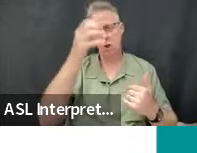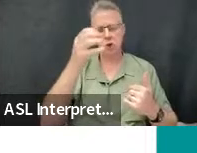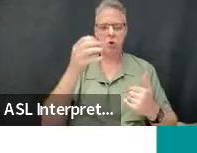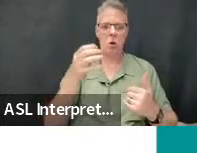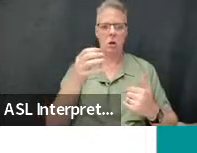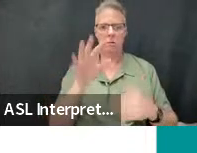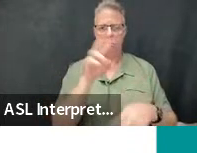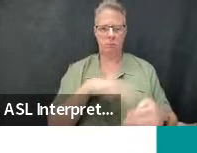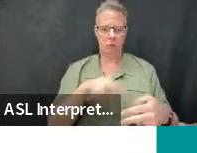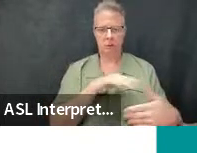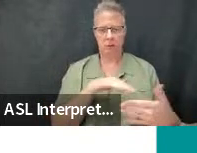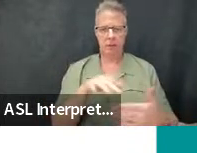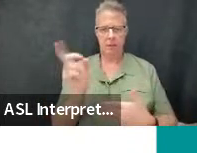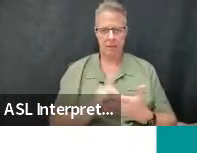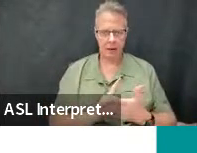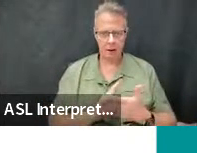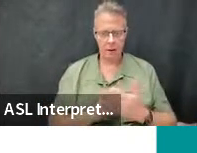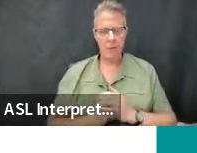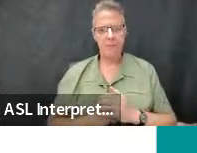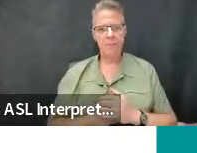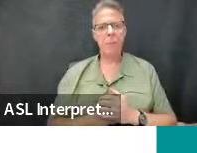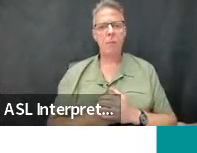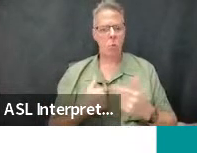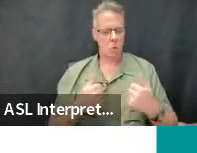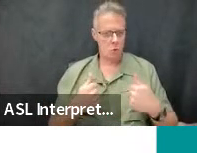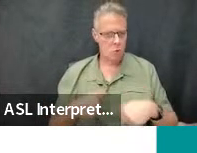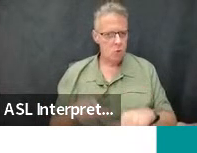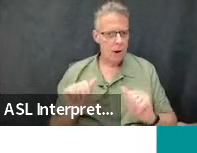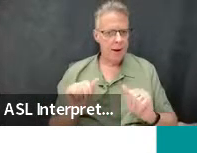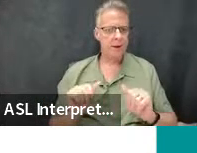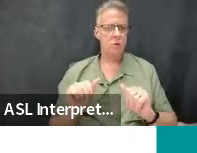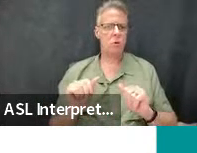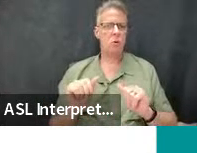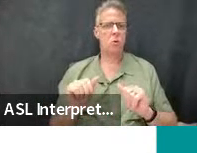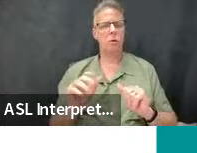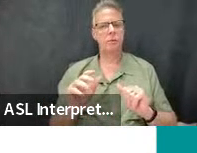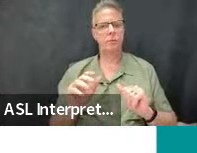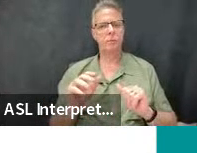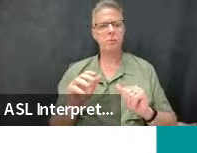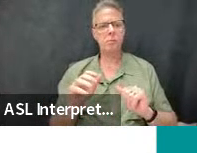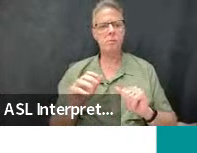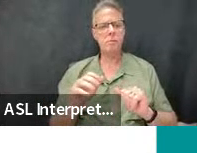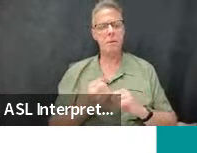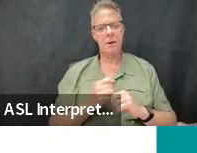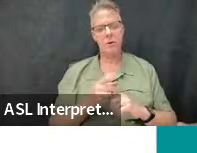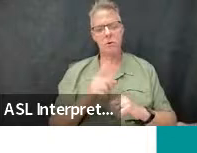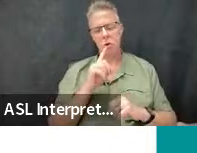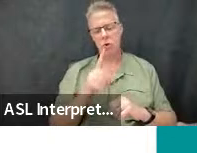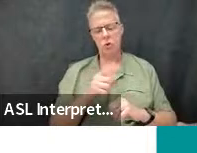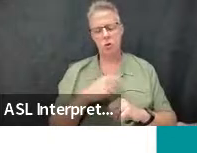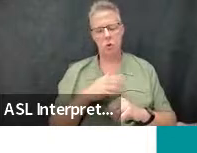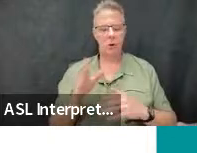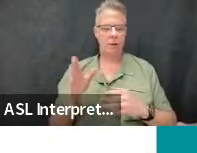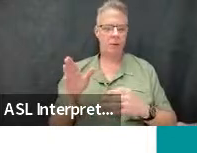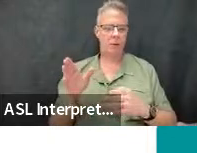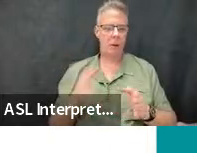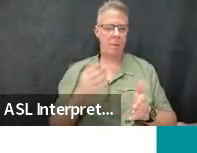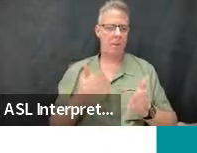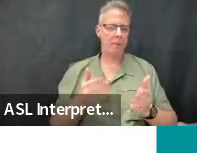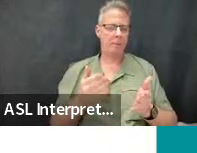design. And we have tried to err on the side of